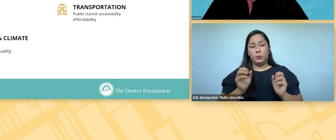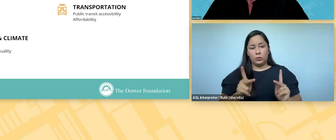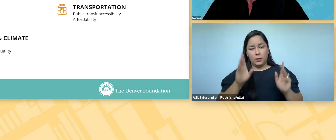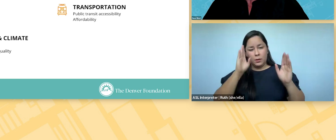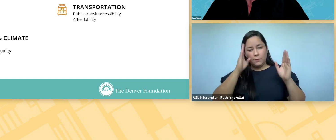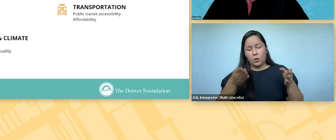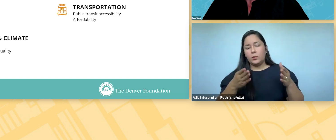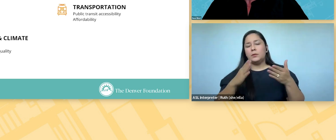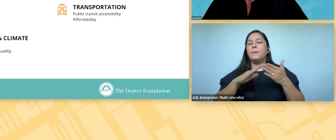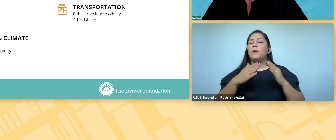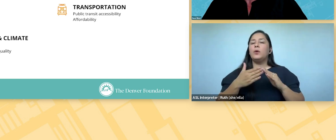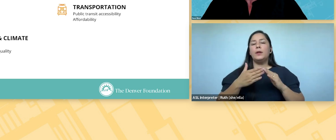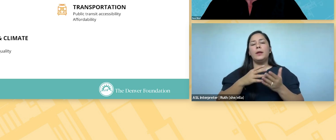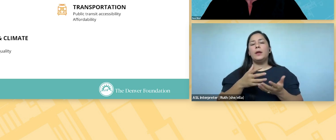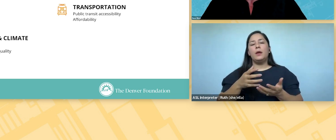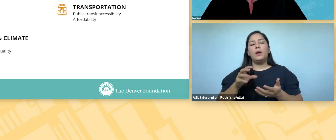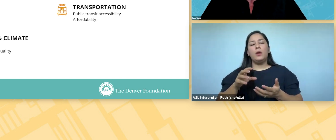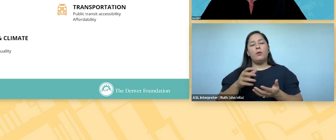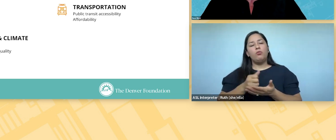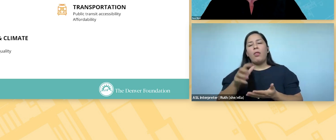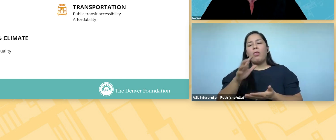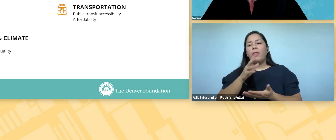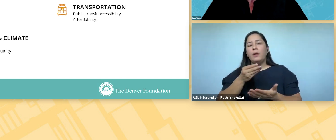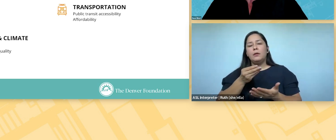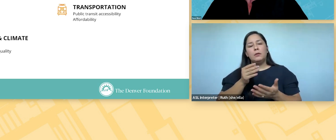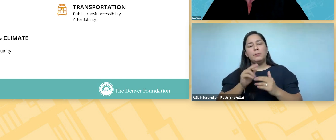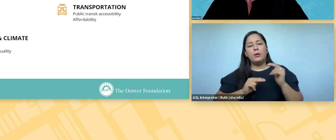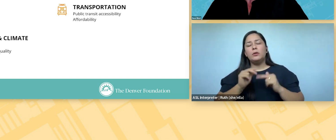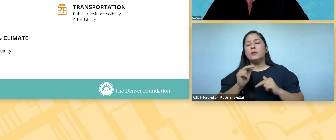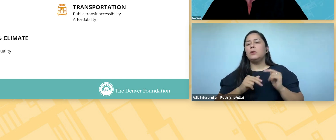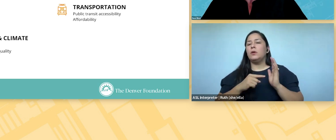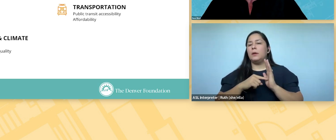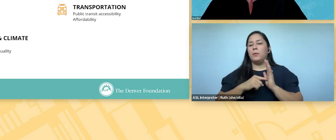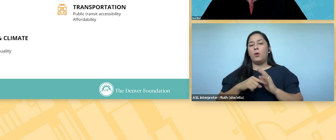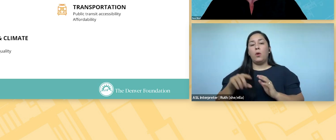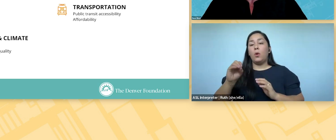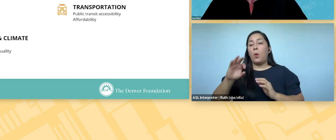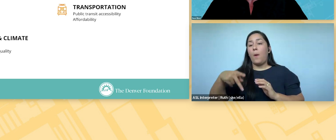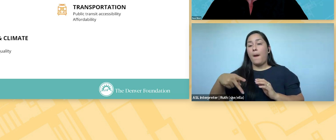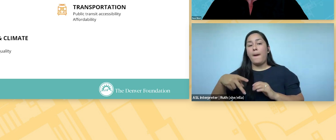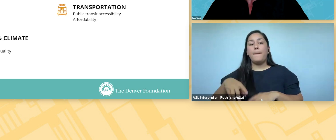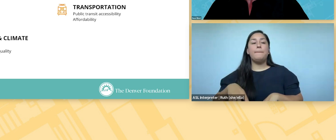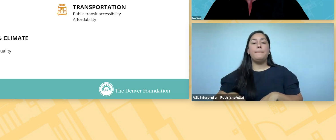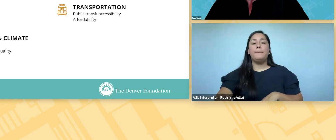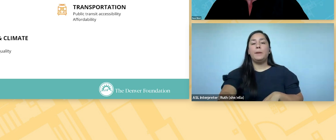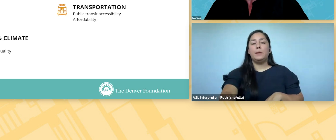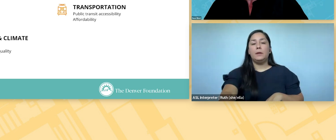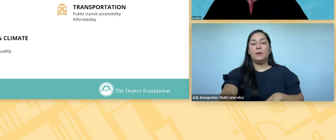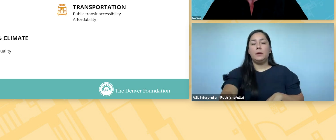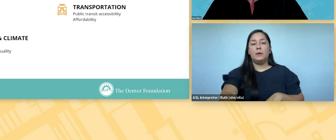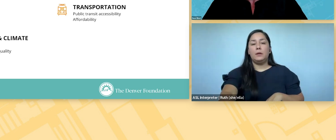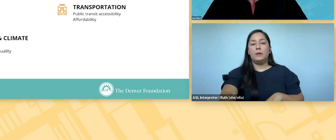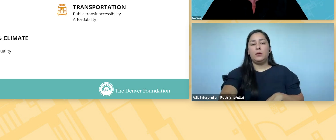on community wealth building. So things like cooperatives, employee stock ownership programs, starting